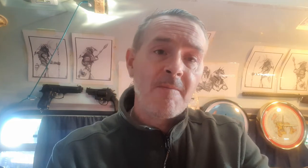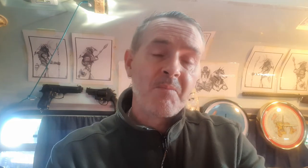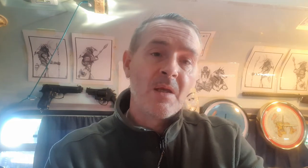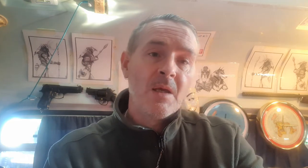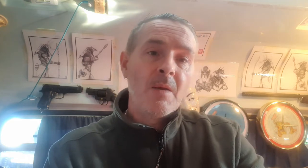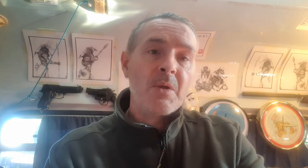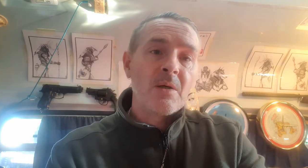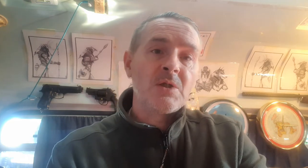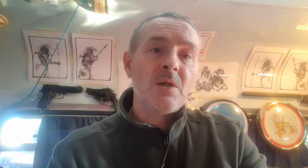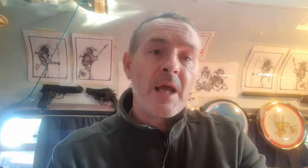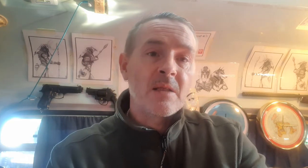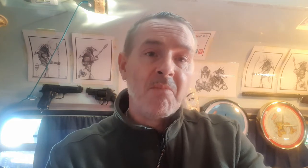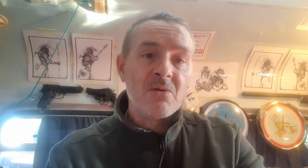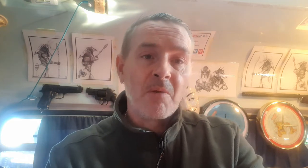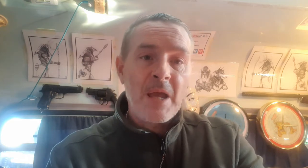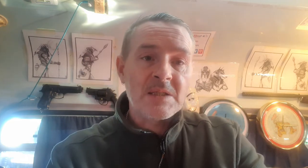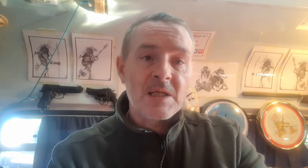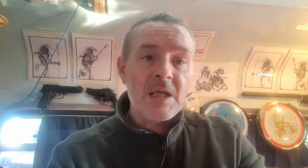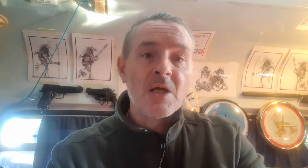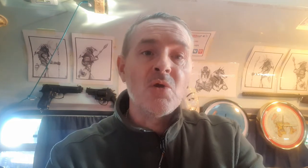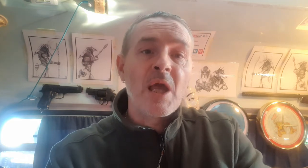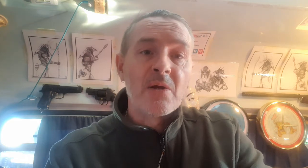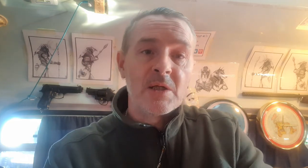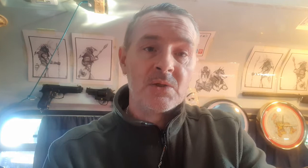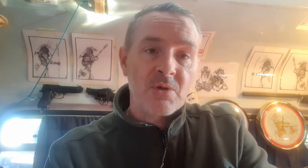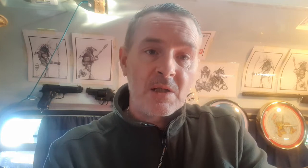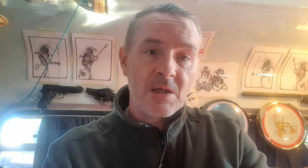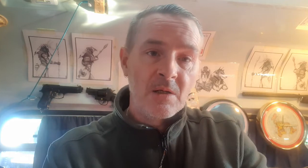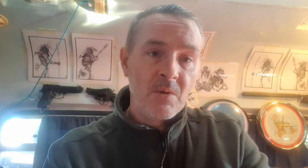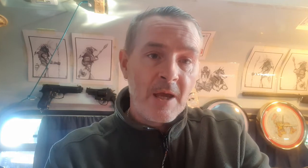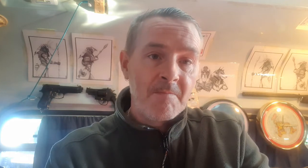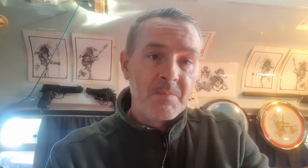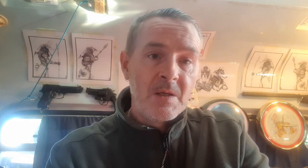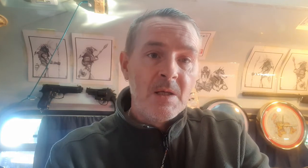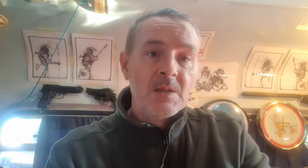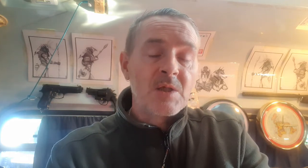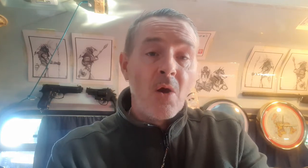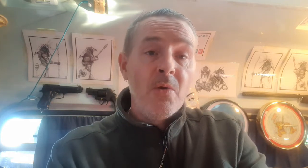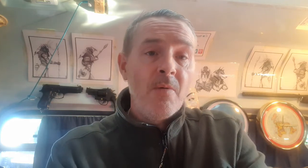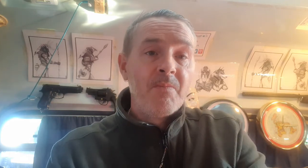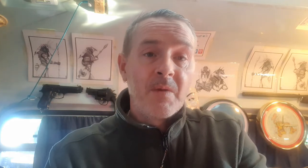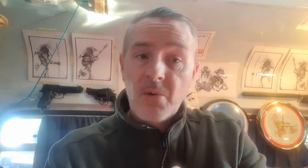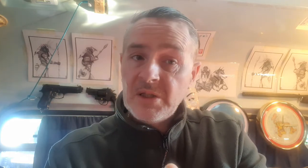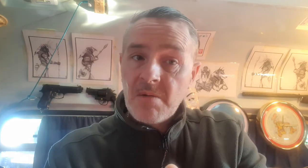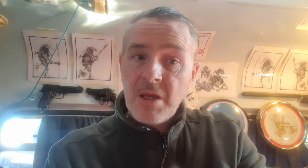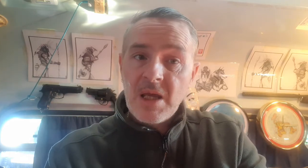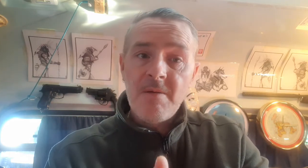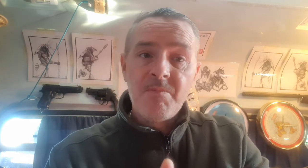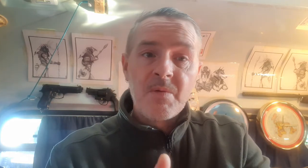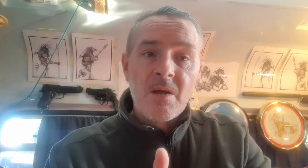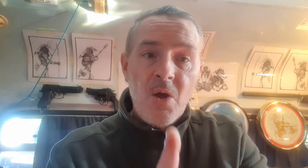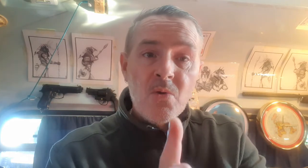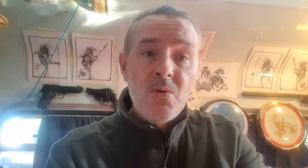said? Because you lack the mental capacity, you cannot instruct a lawyer. So, question